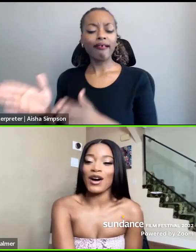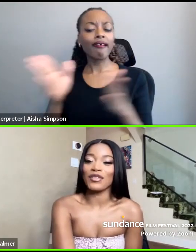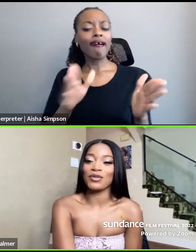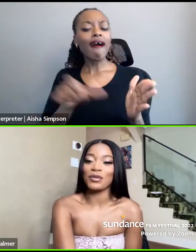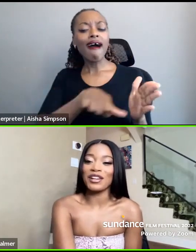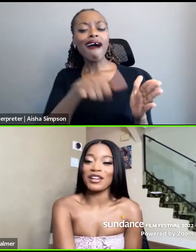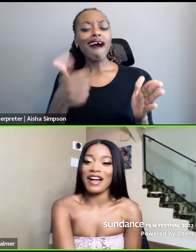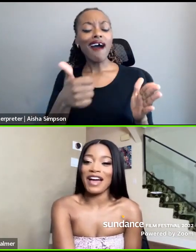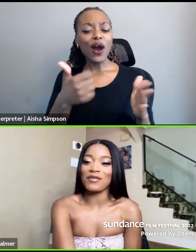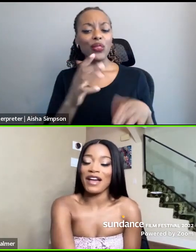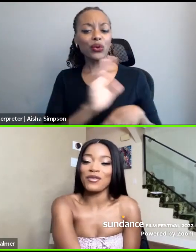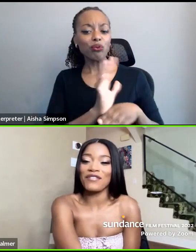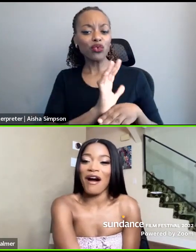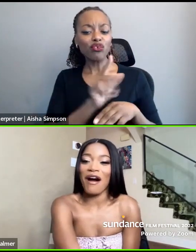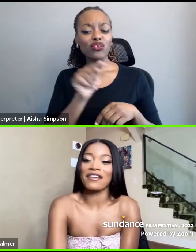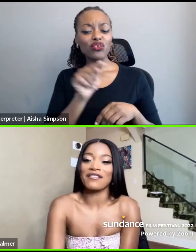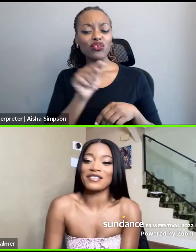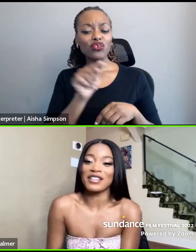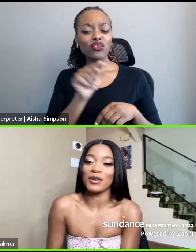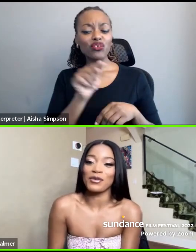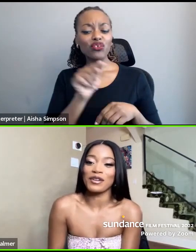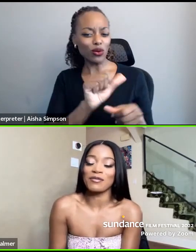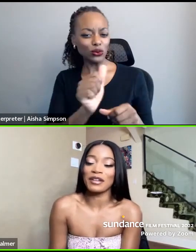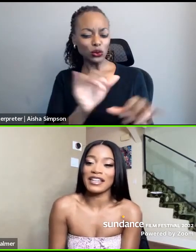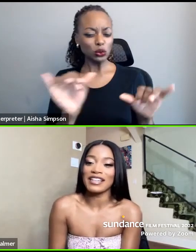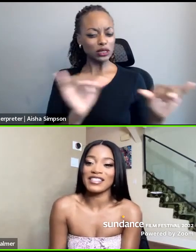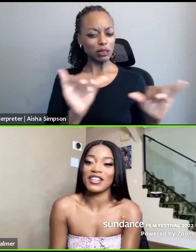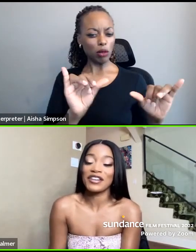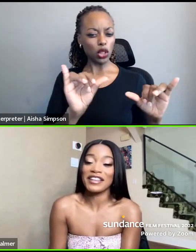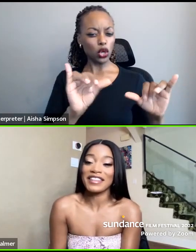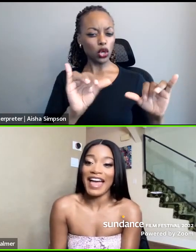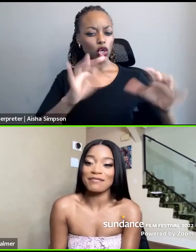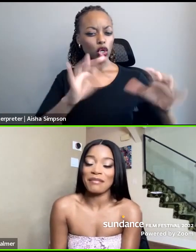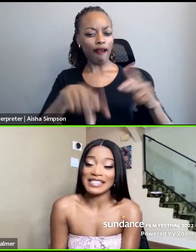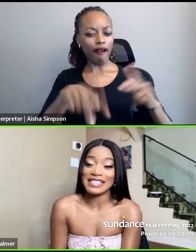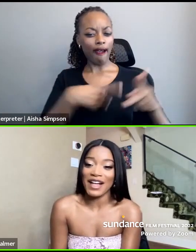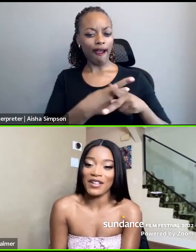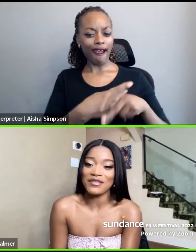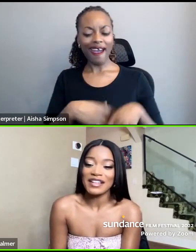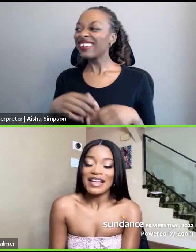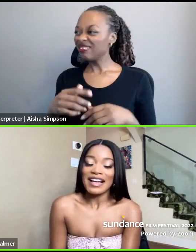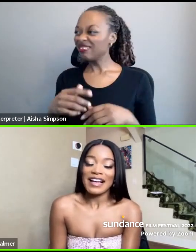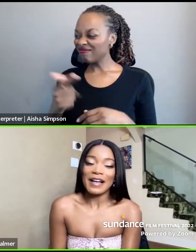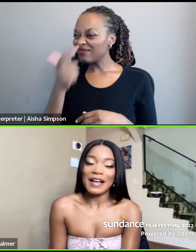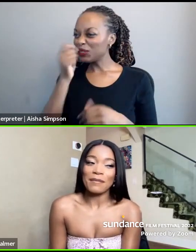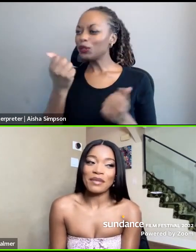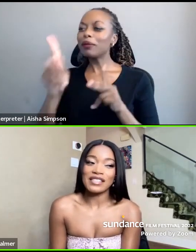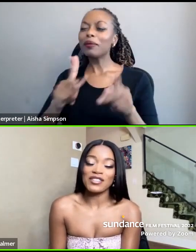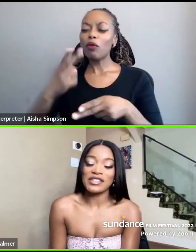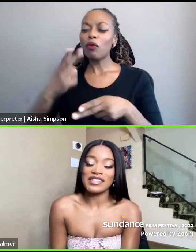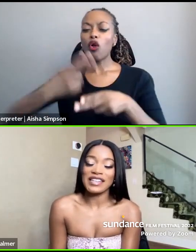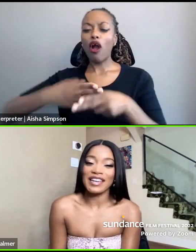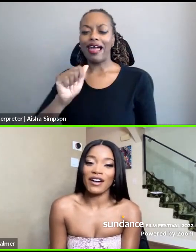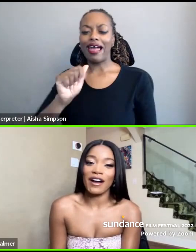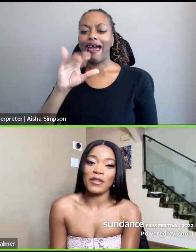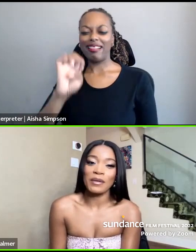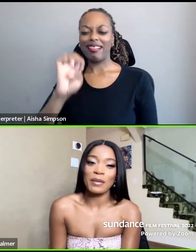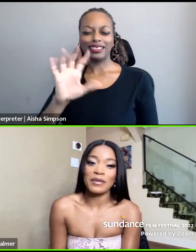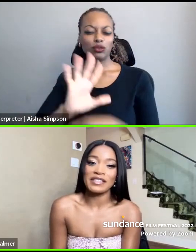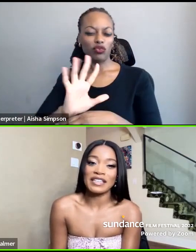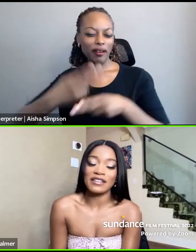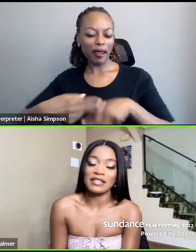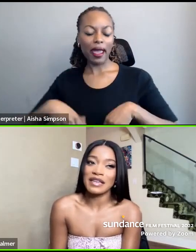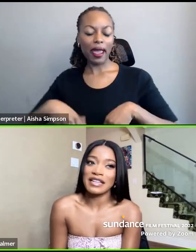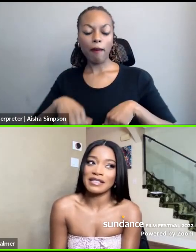Alice a thriller. I don't know if I would have, really considered it that myself. But it's interesting to hear how other